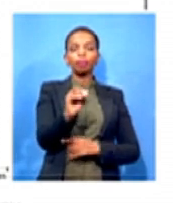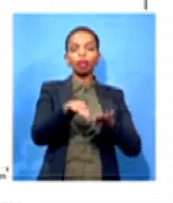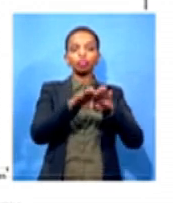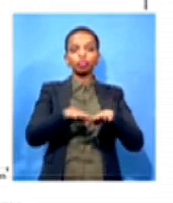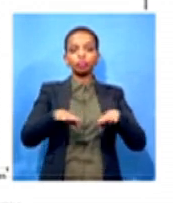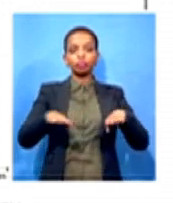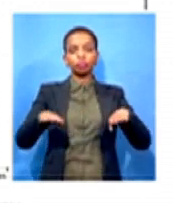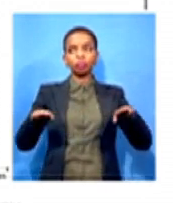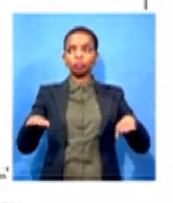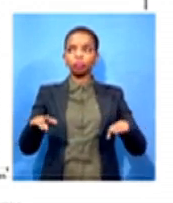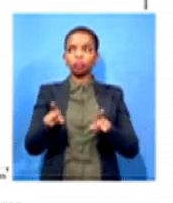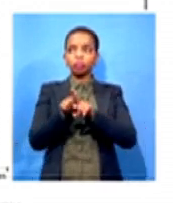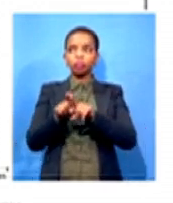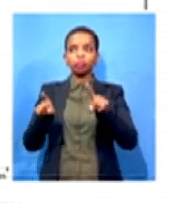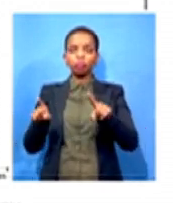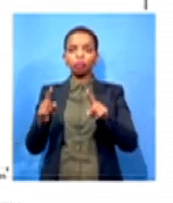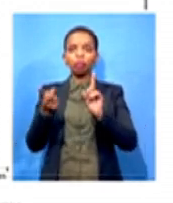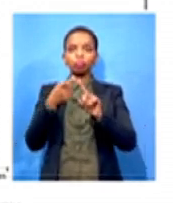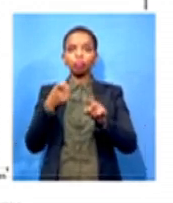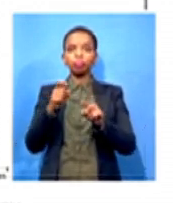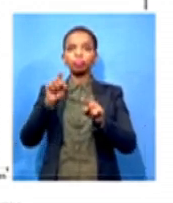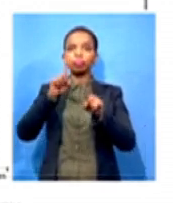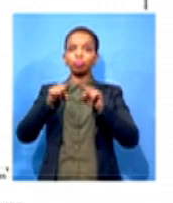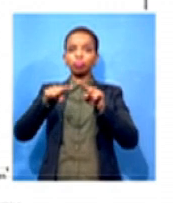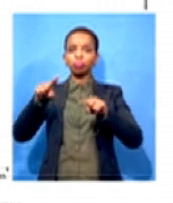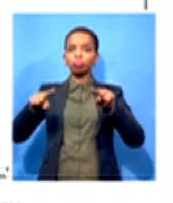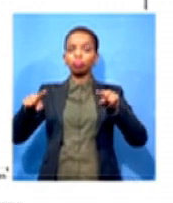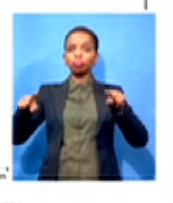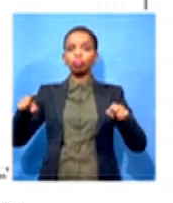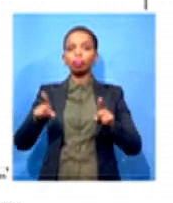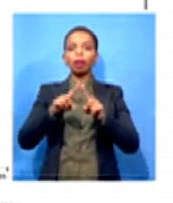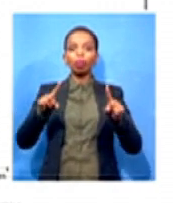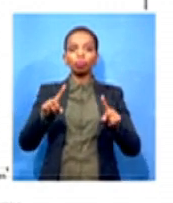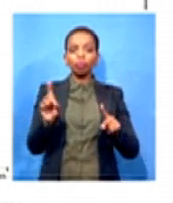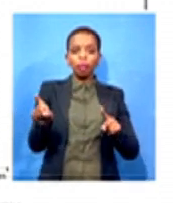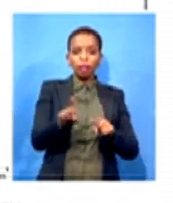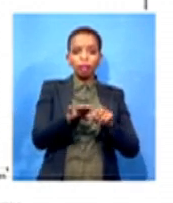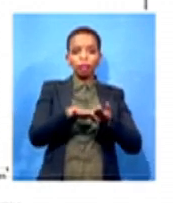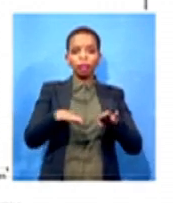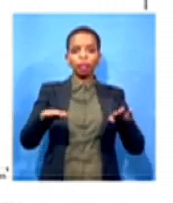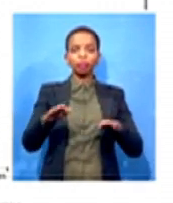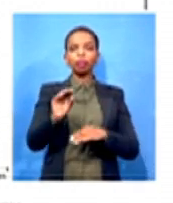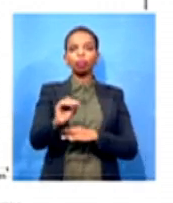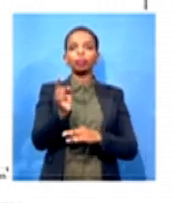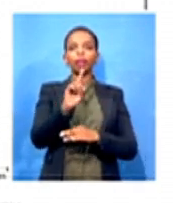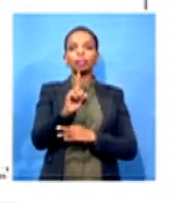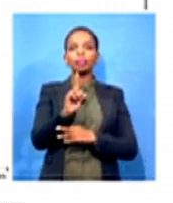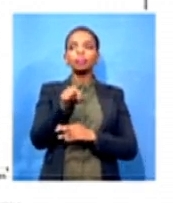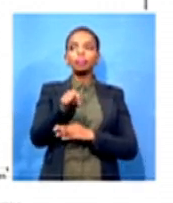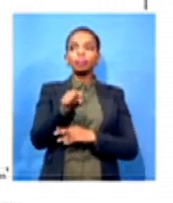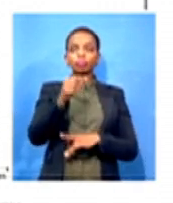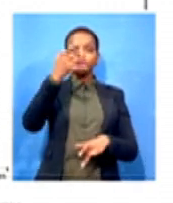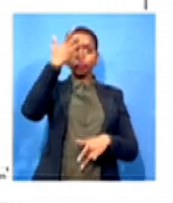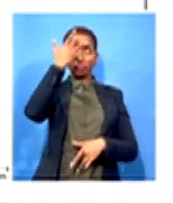but focusing on those who had the symptoms or those who had a conduct. Again, looking